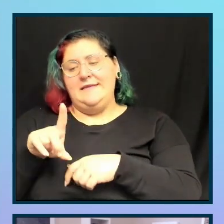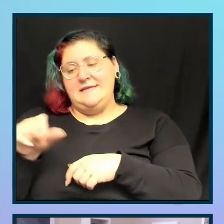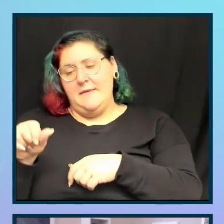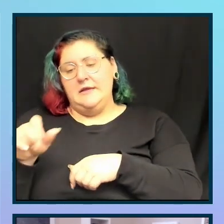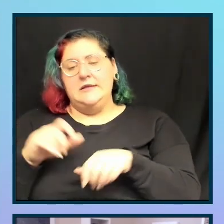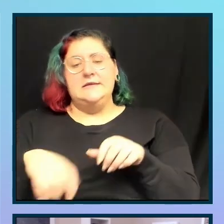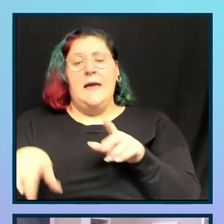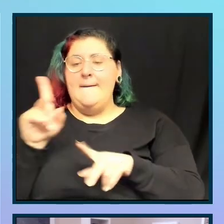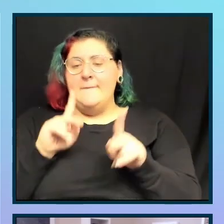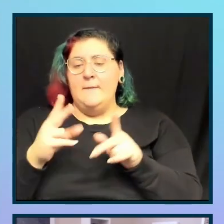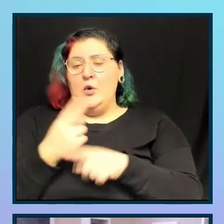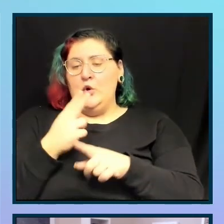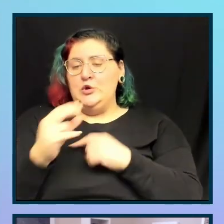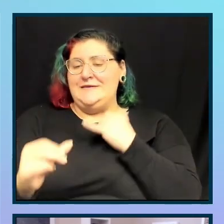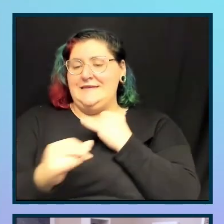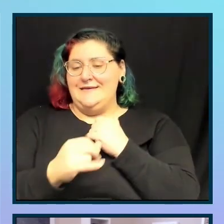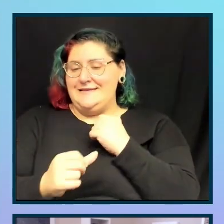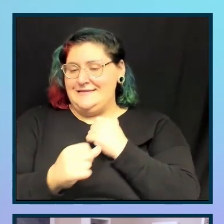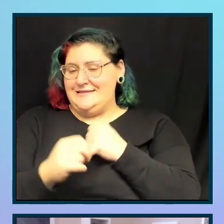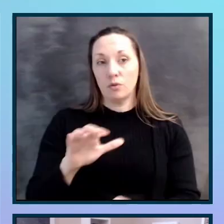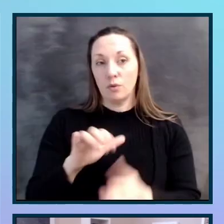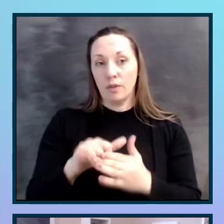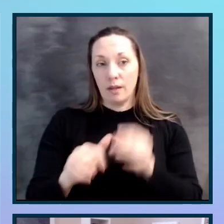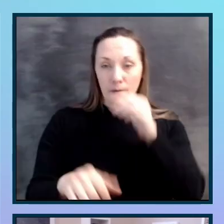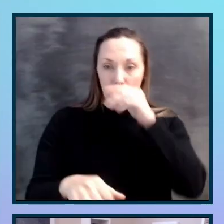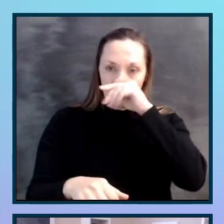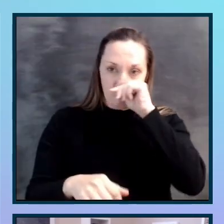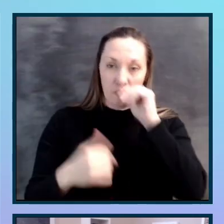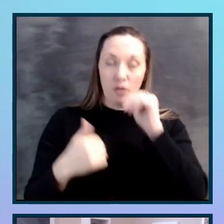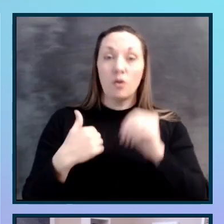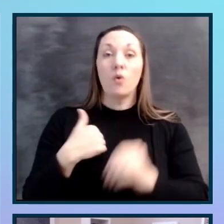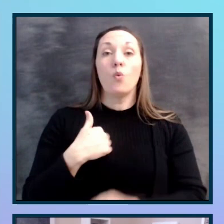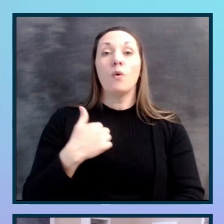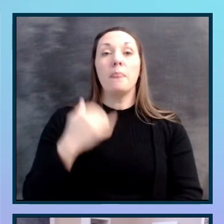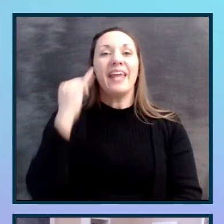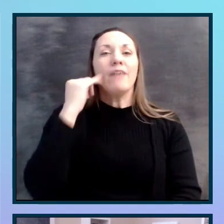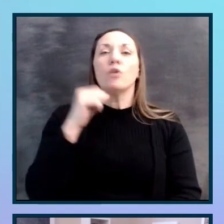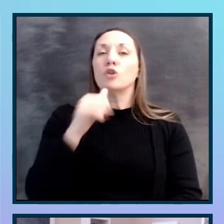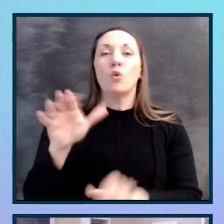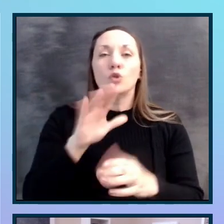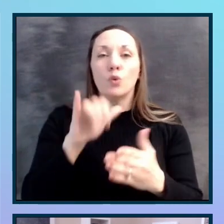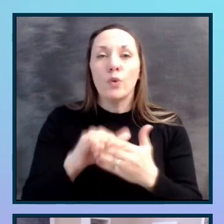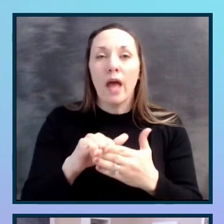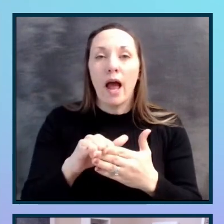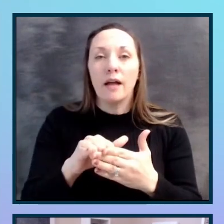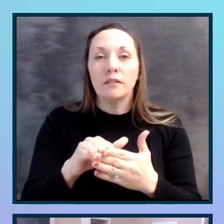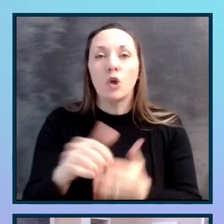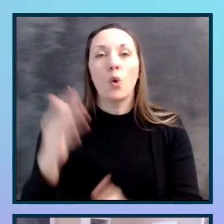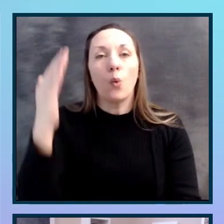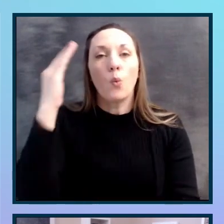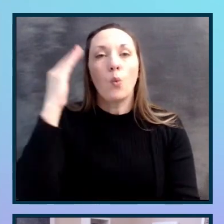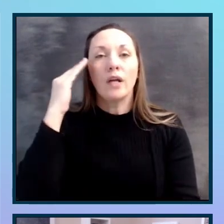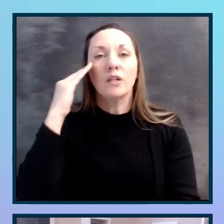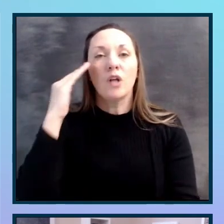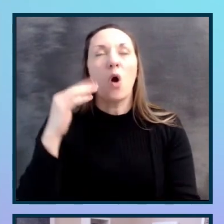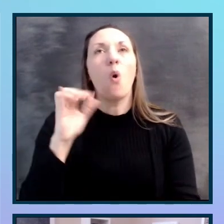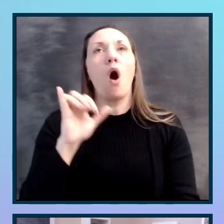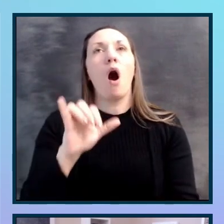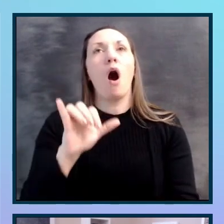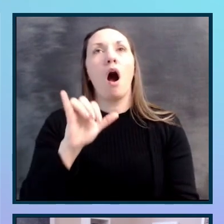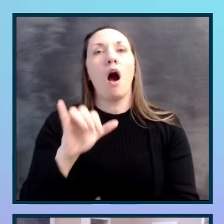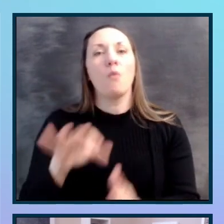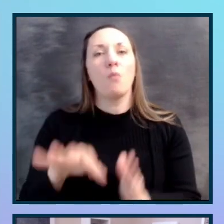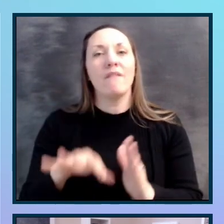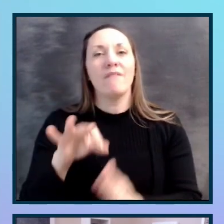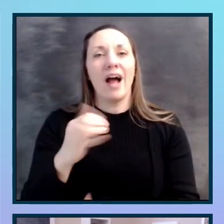Because if we don't do these things, we know that we are going to find errors, that we are